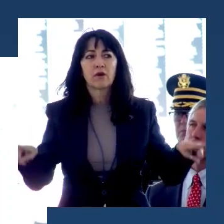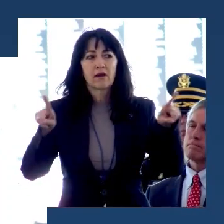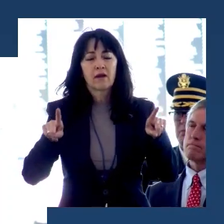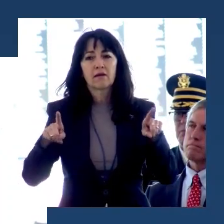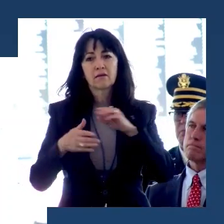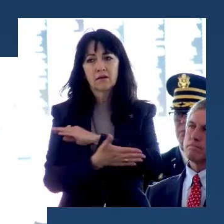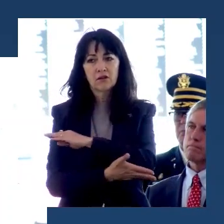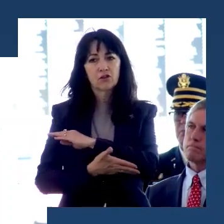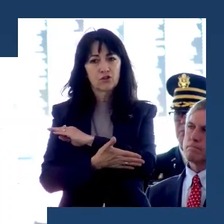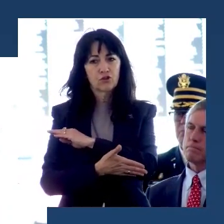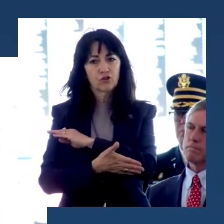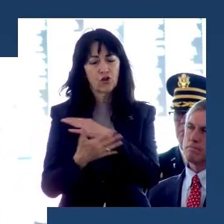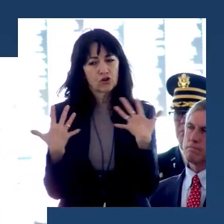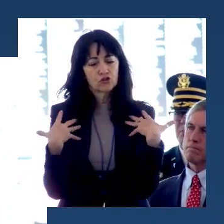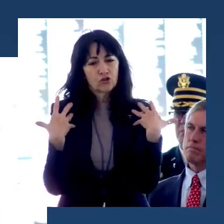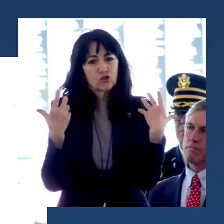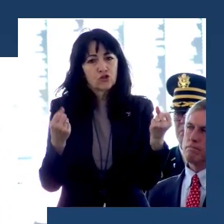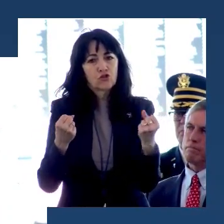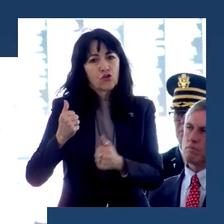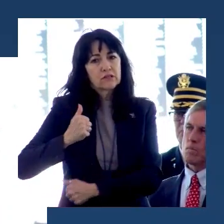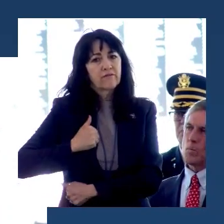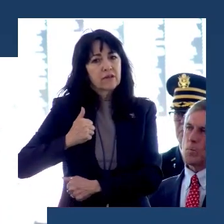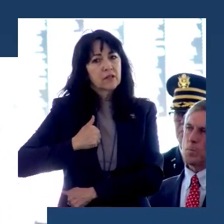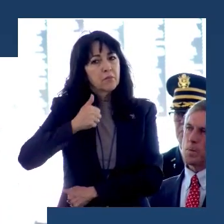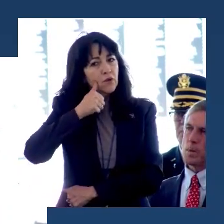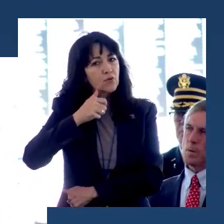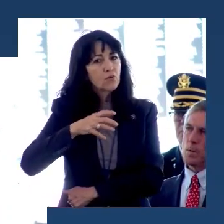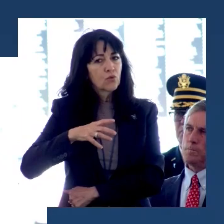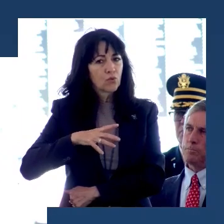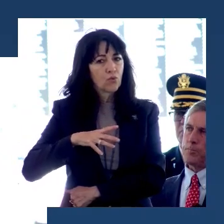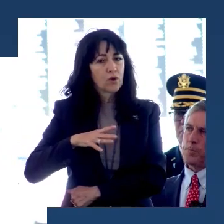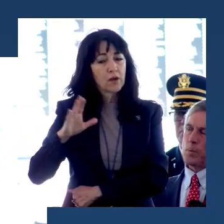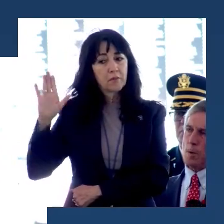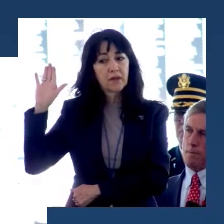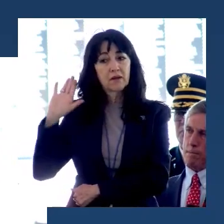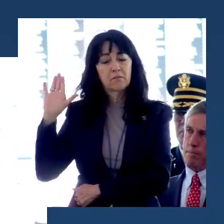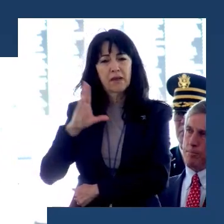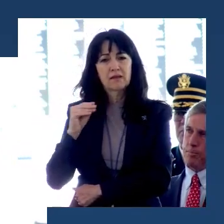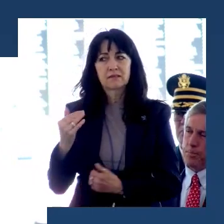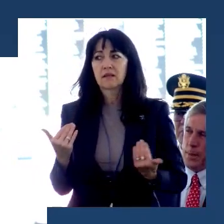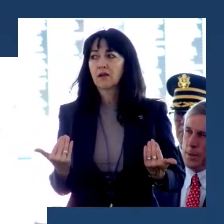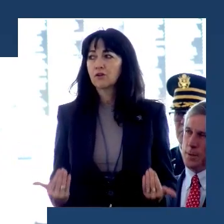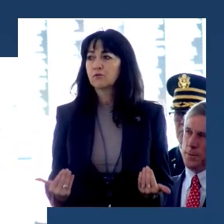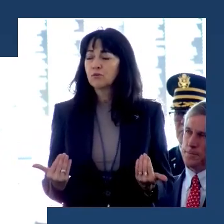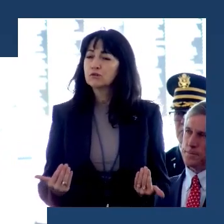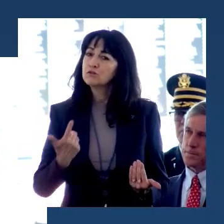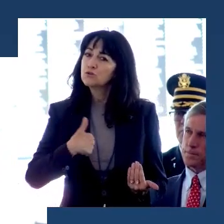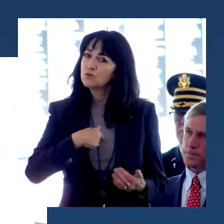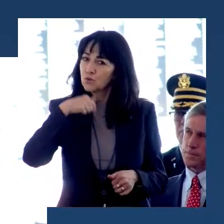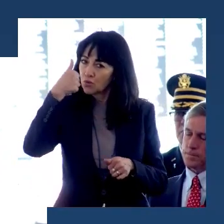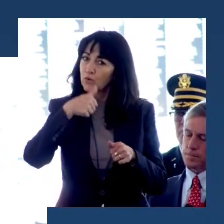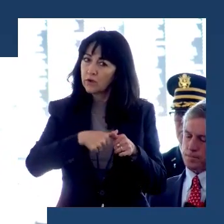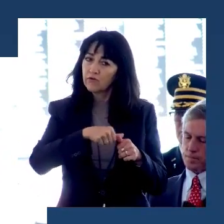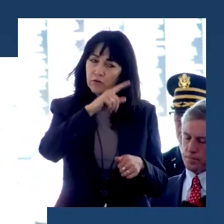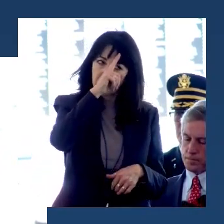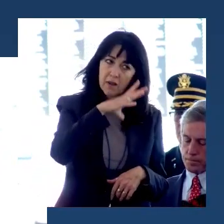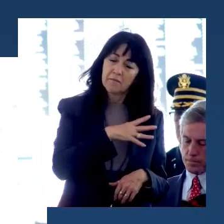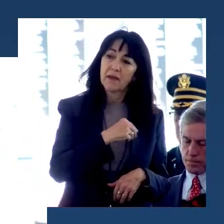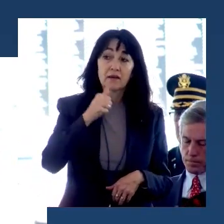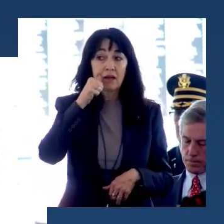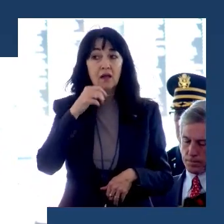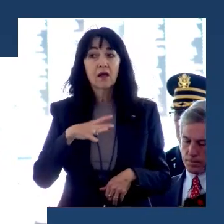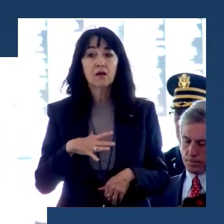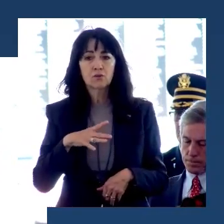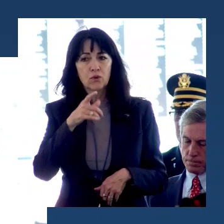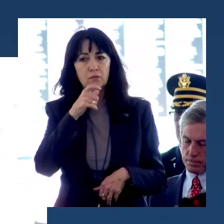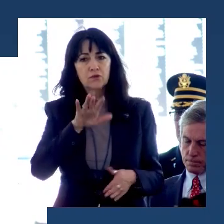of America's military women, past and present. As we remember the military men and women who are no longer